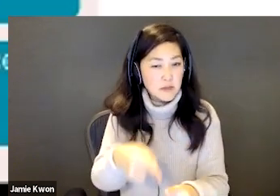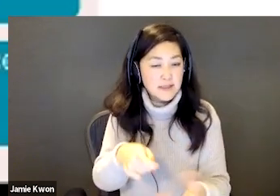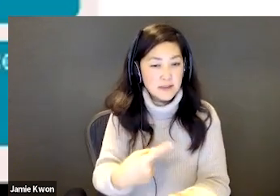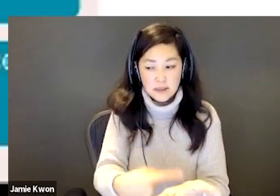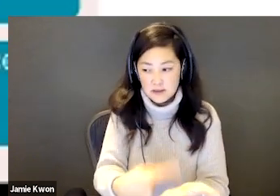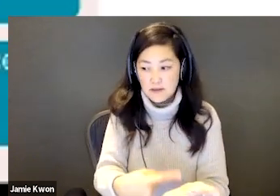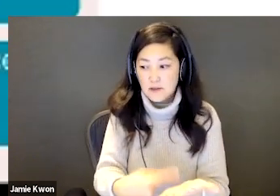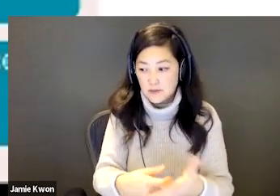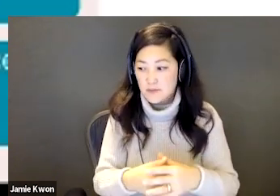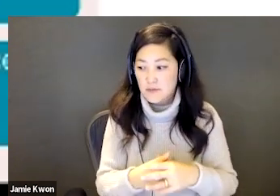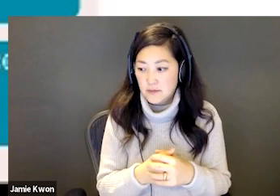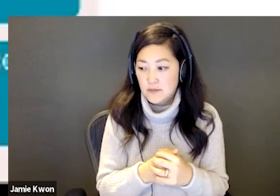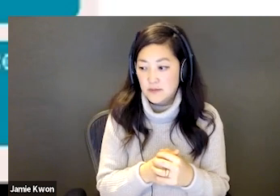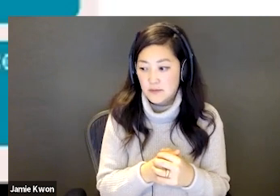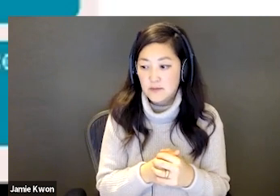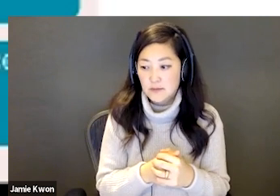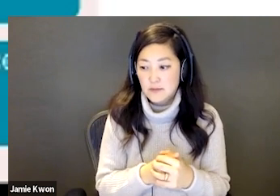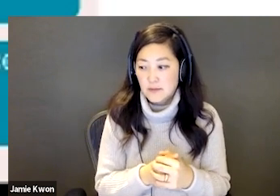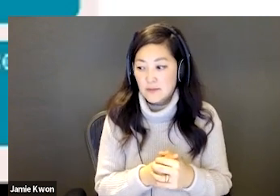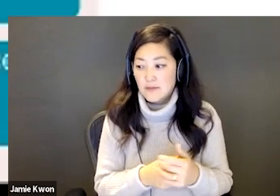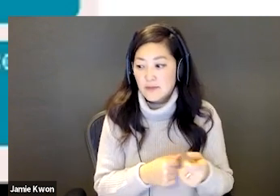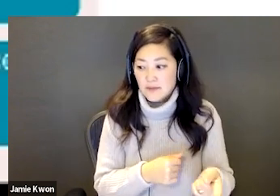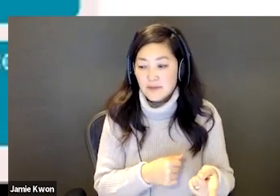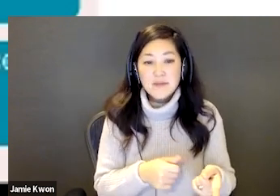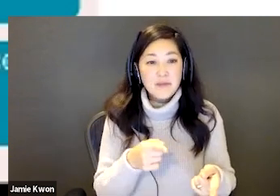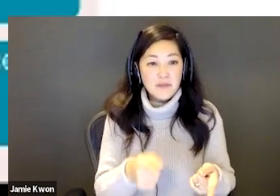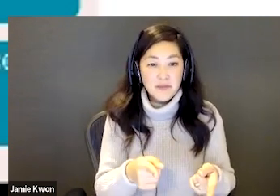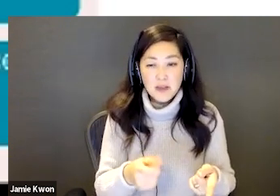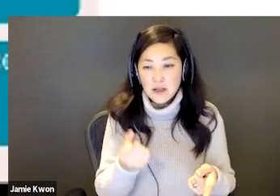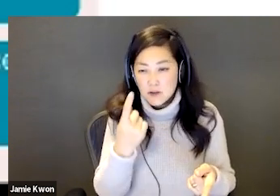the workplace, through understanding accommodation and